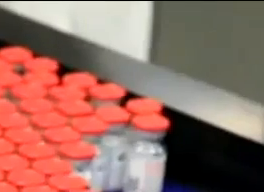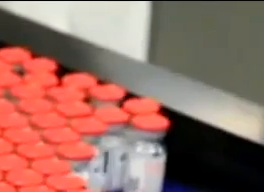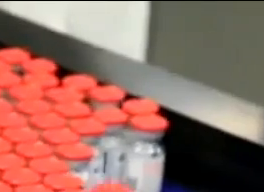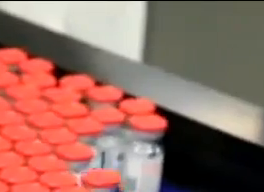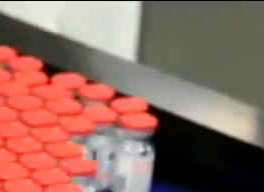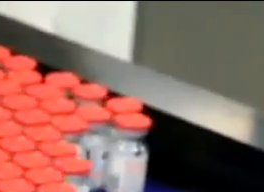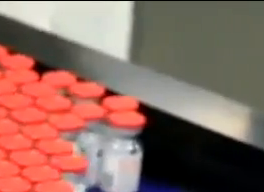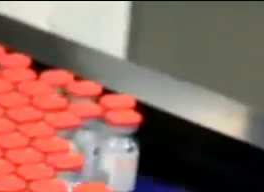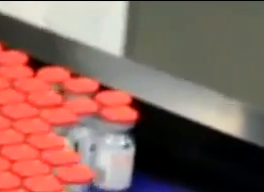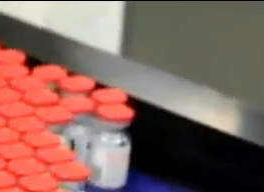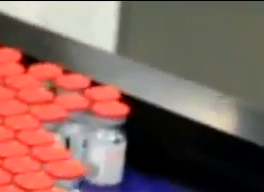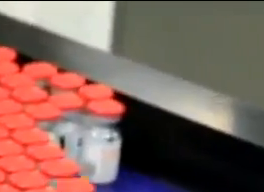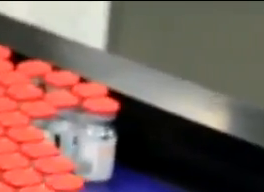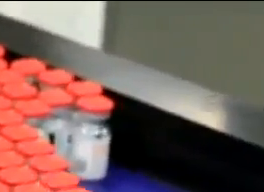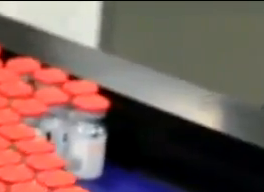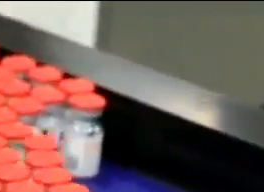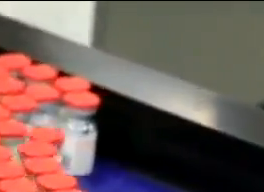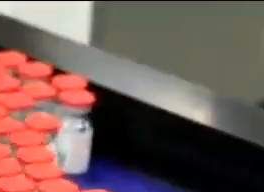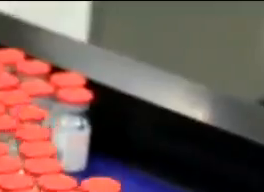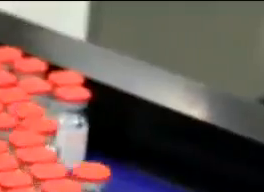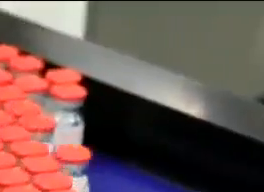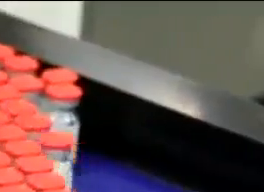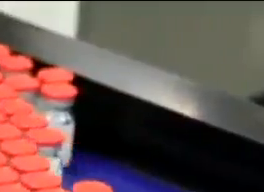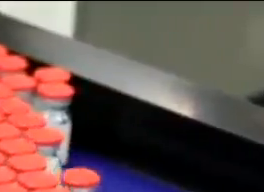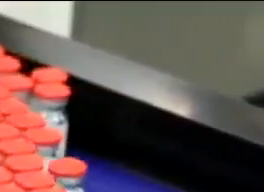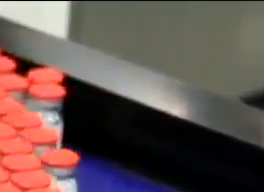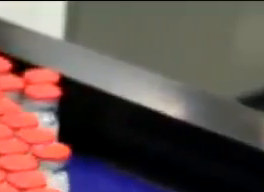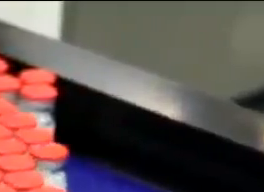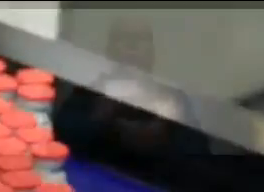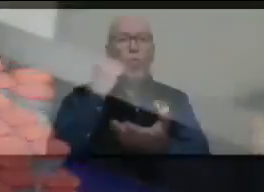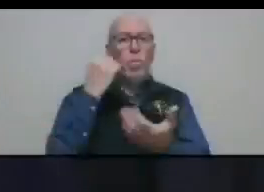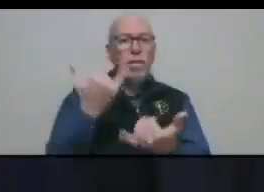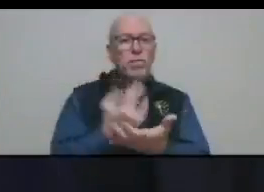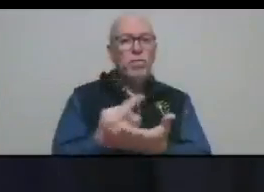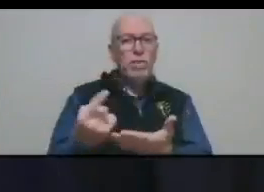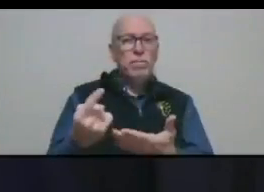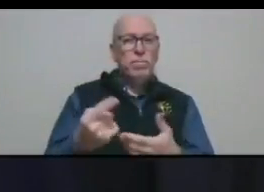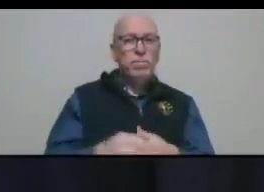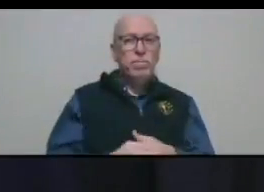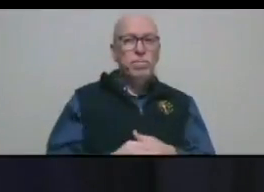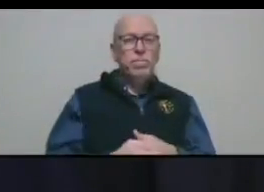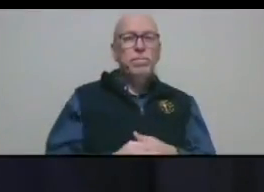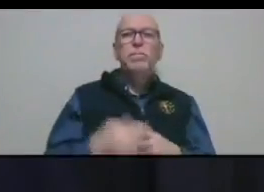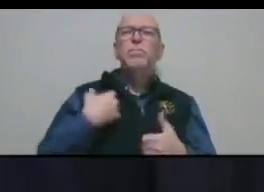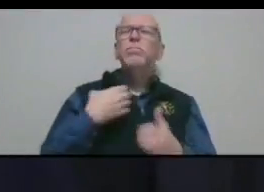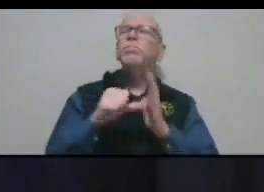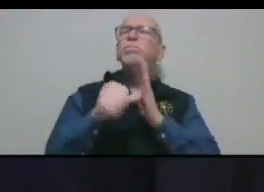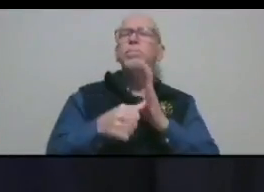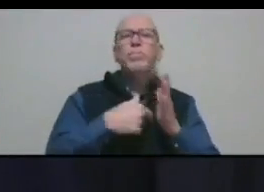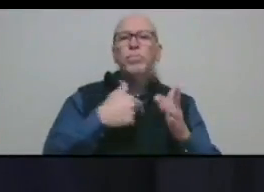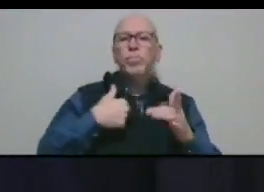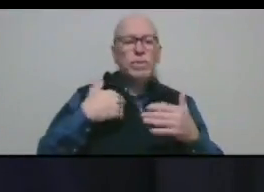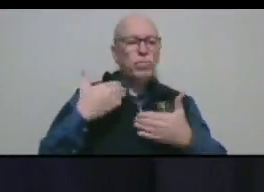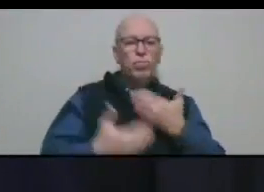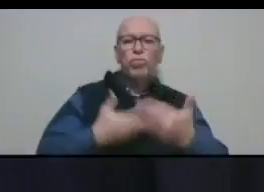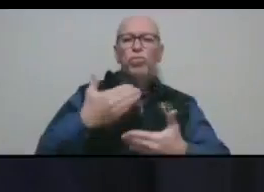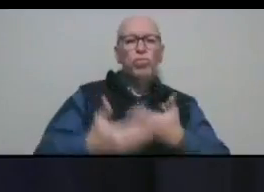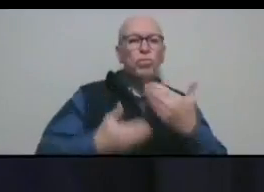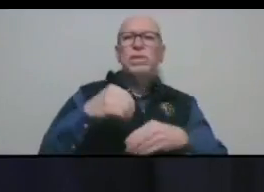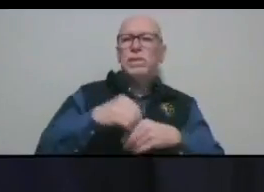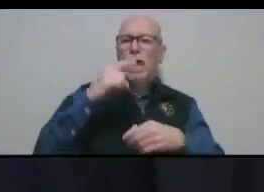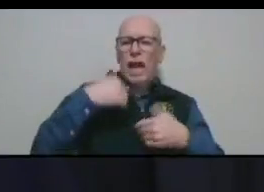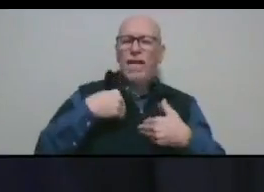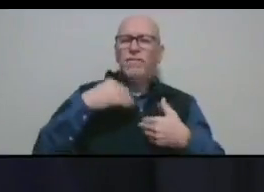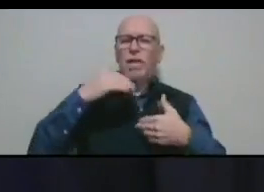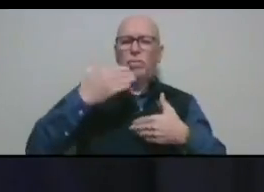after she says the External Vaccine Advisory Committee met this week. I want to stress that we are moving in a very intentional order of eligibility